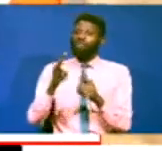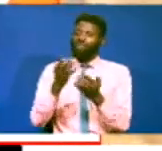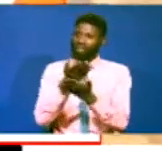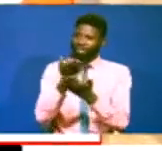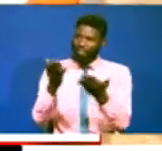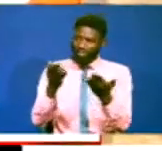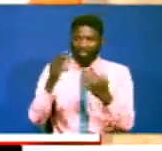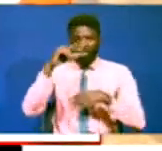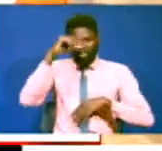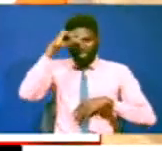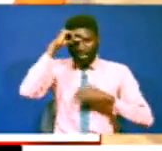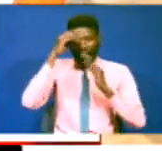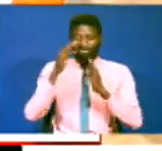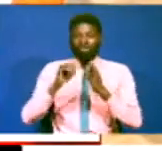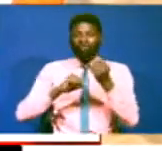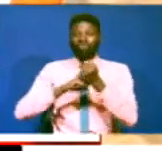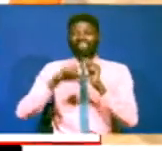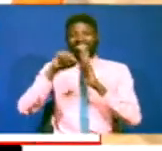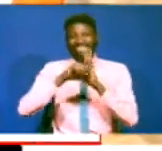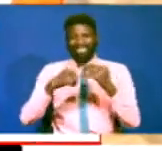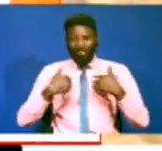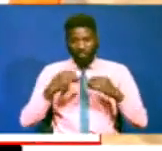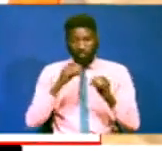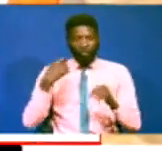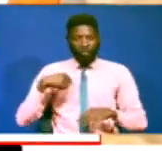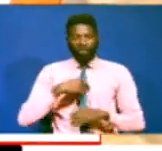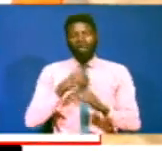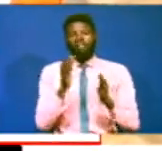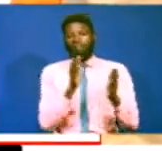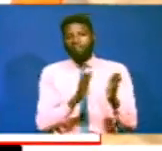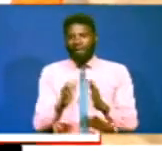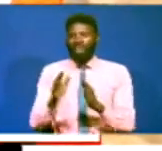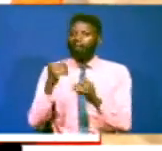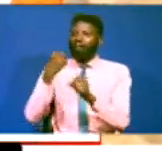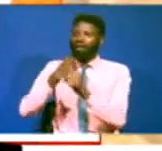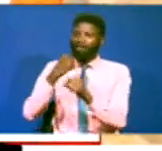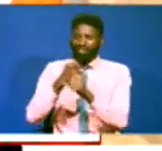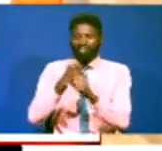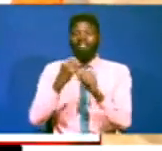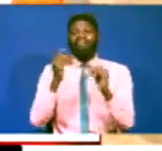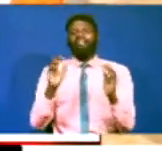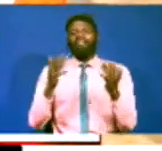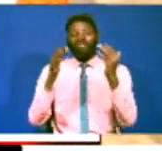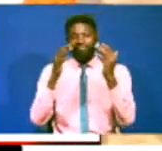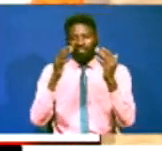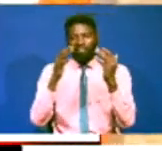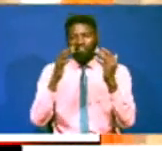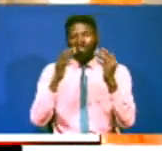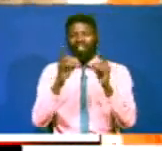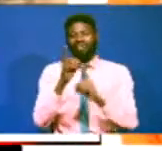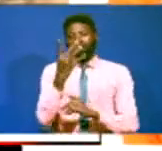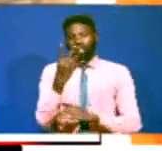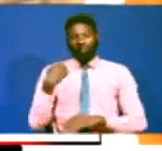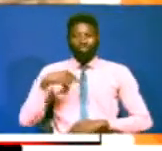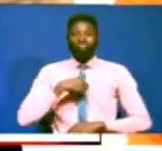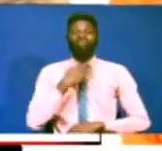governor's scholarship. We intend to have a career fair at Kidundu Stadium on 4th. We want you people to be focused, to know the